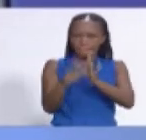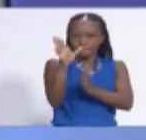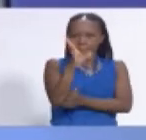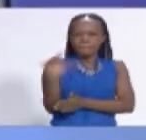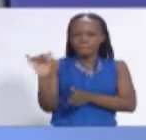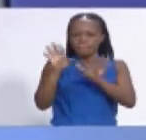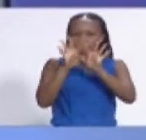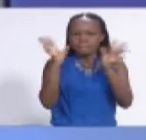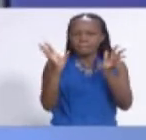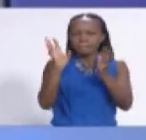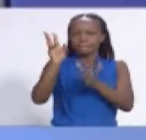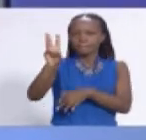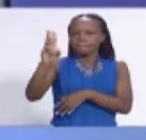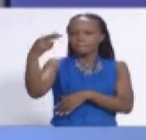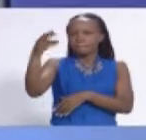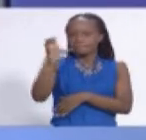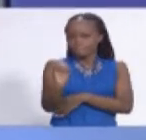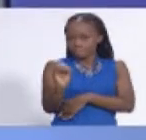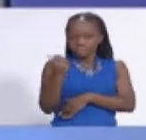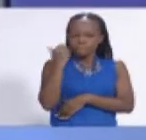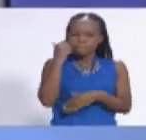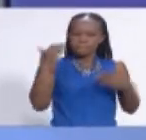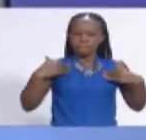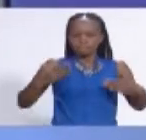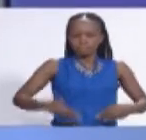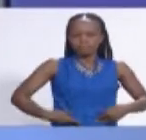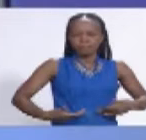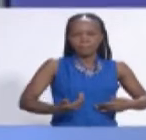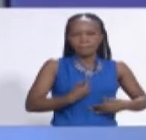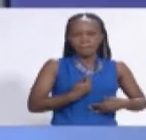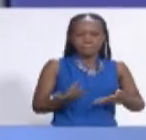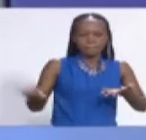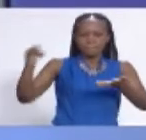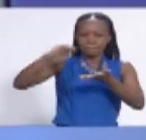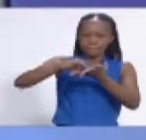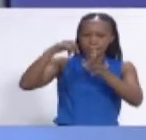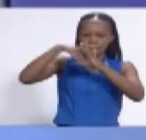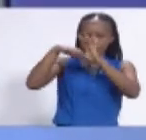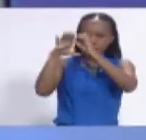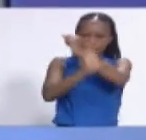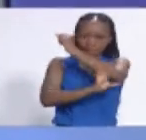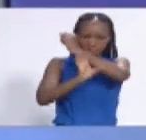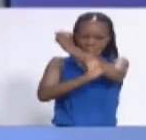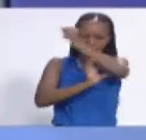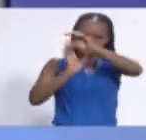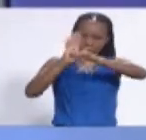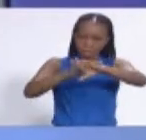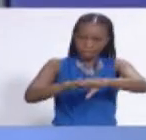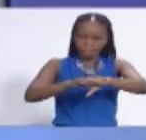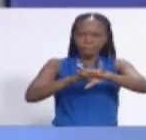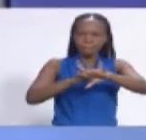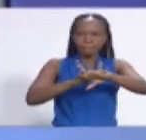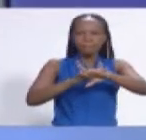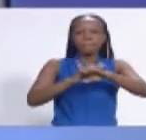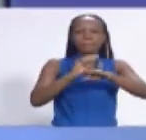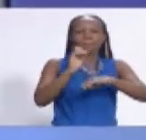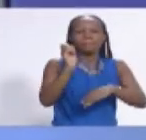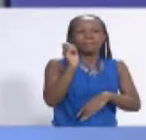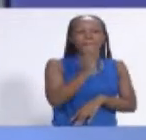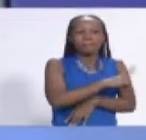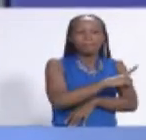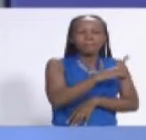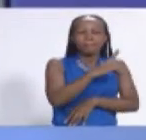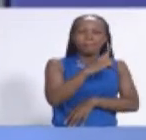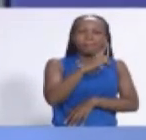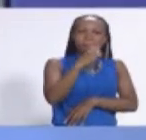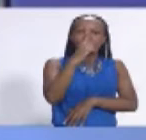the World Health Organization. The patient is said to have arrived in the country on March 5th from the